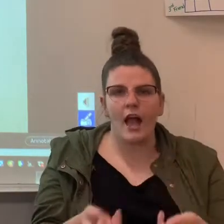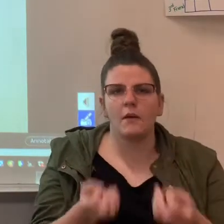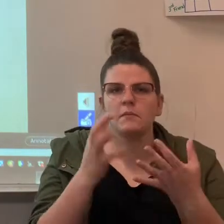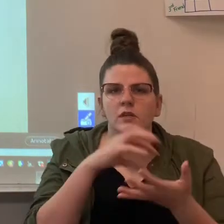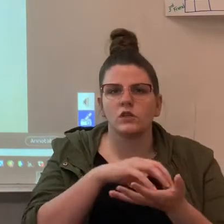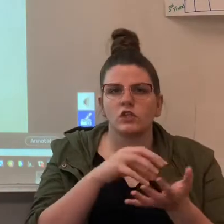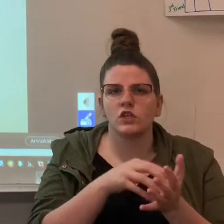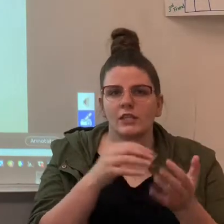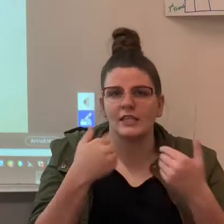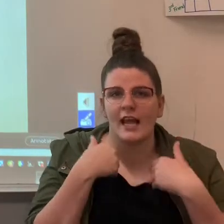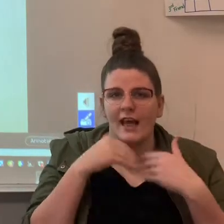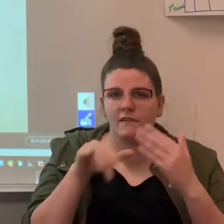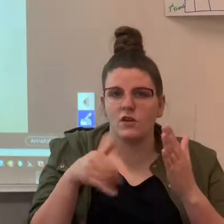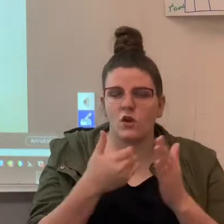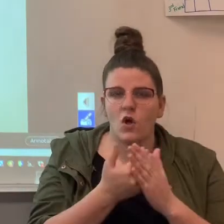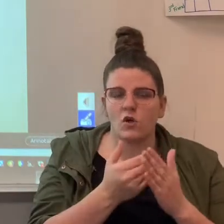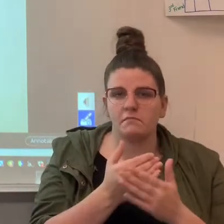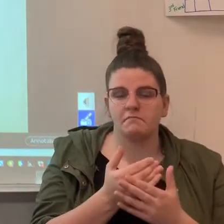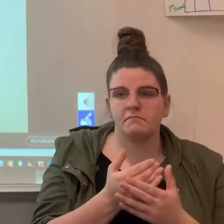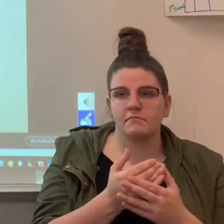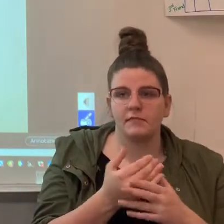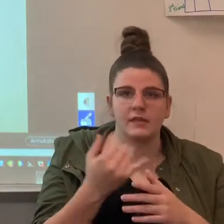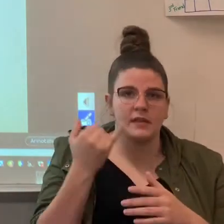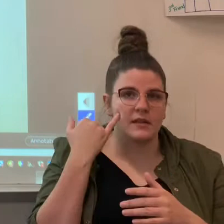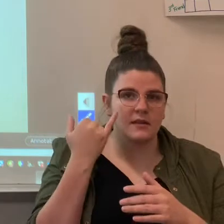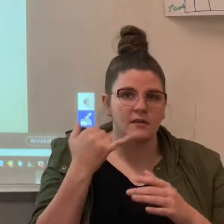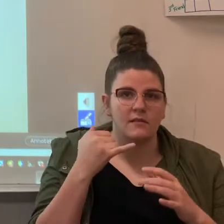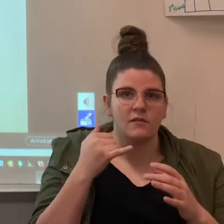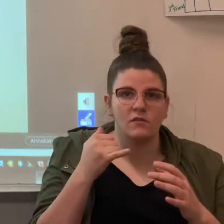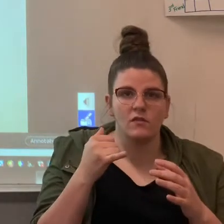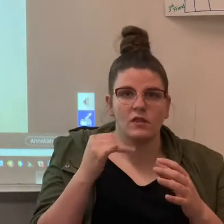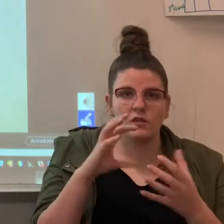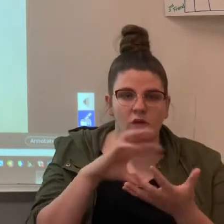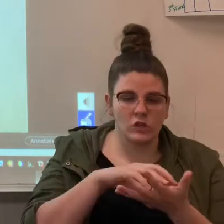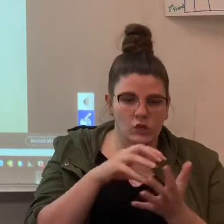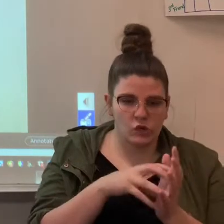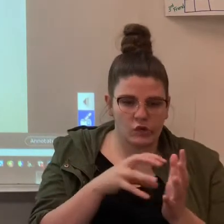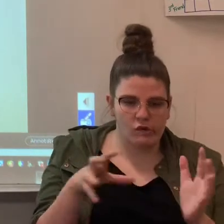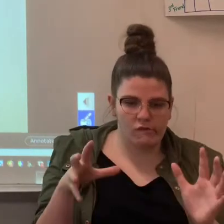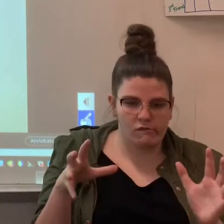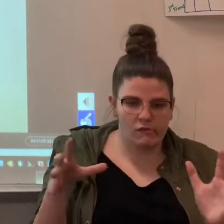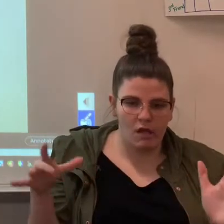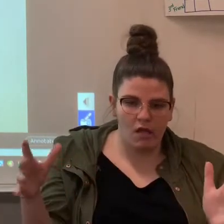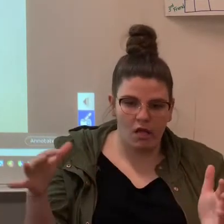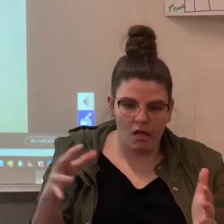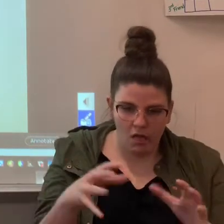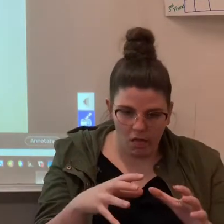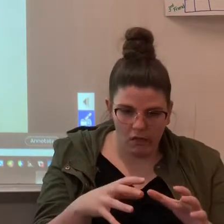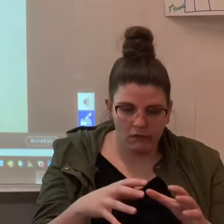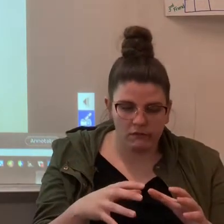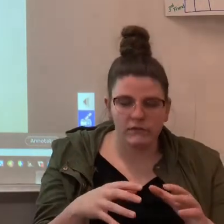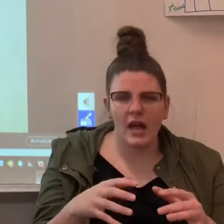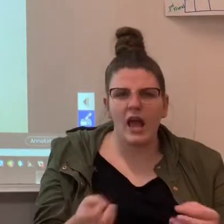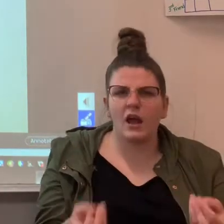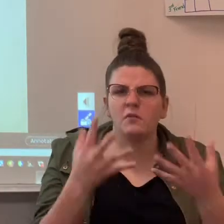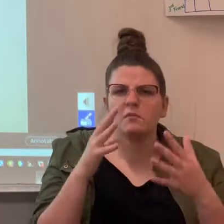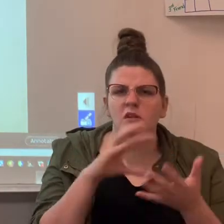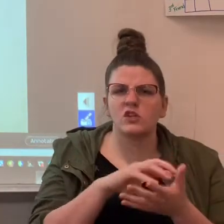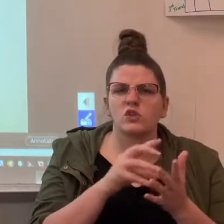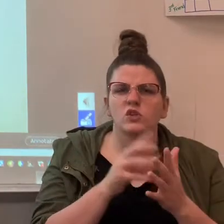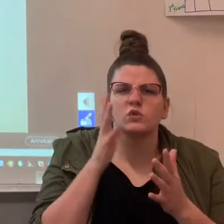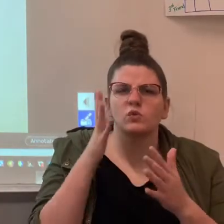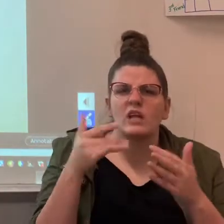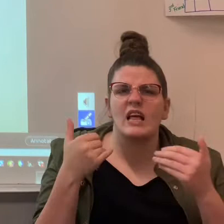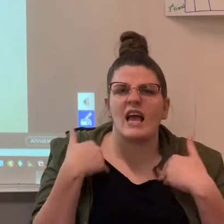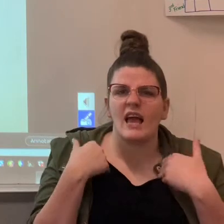are sitting around and they each have their cookies, if they were to take their cookies and put them all together, how many cookies would they have in all at the end result? So you